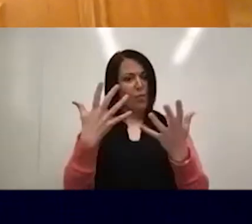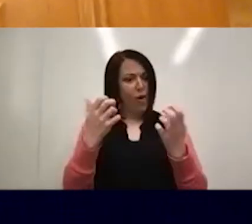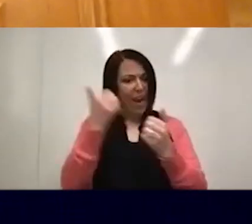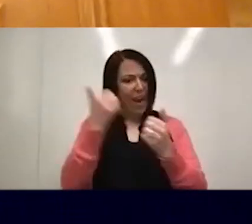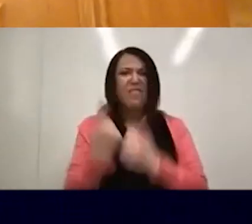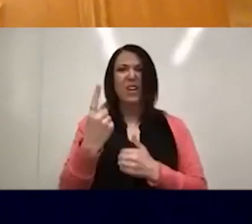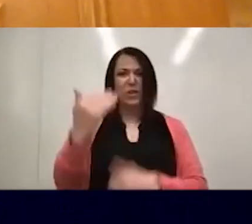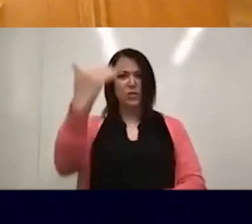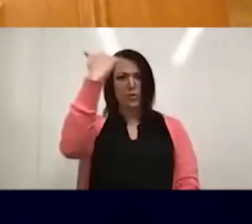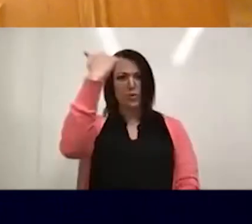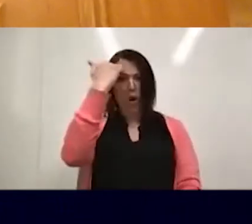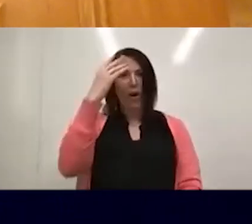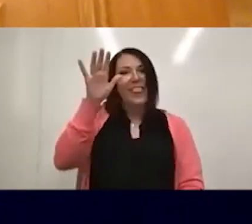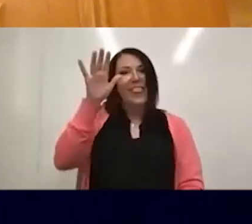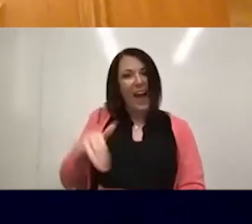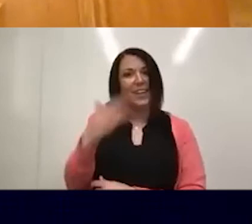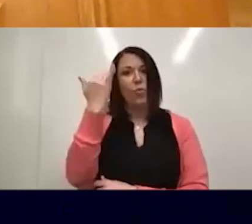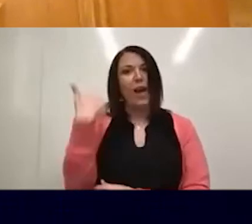that's why we're here.